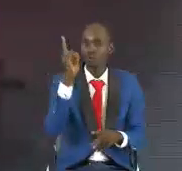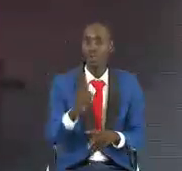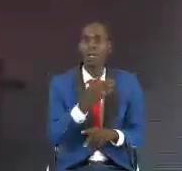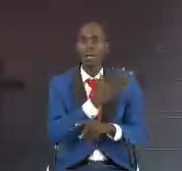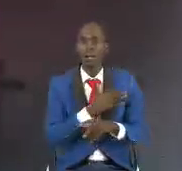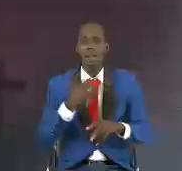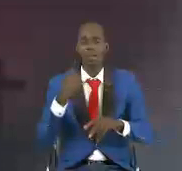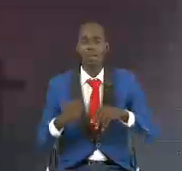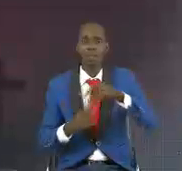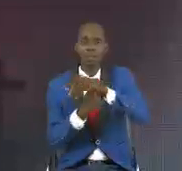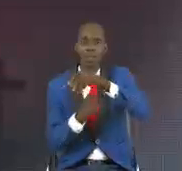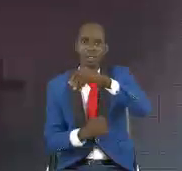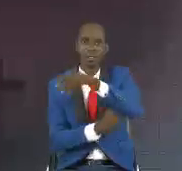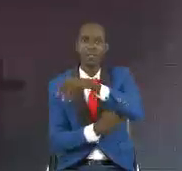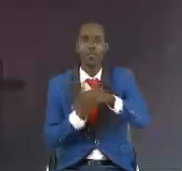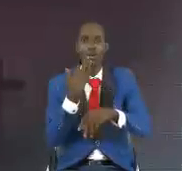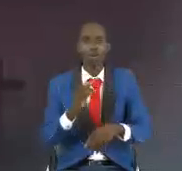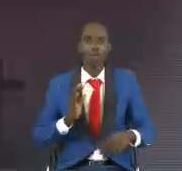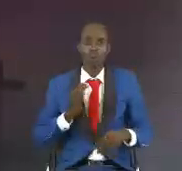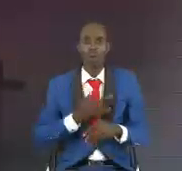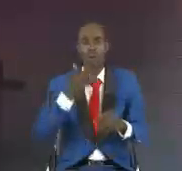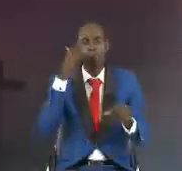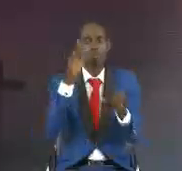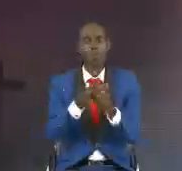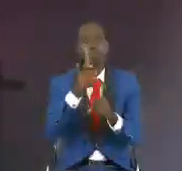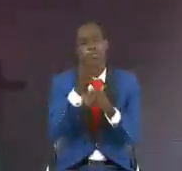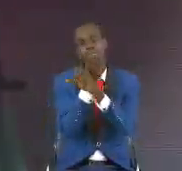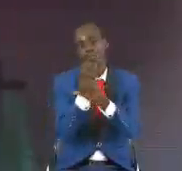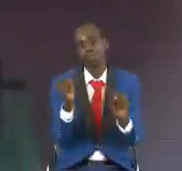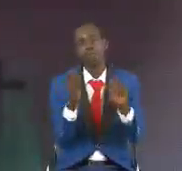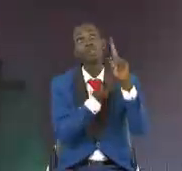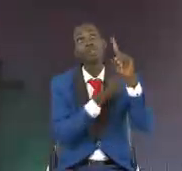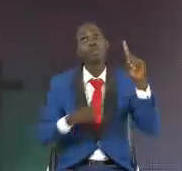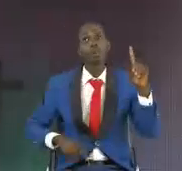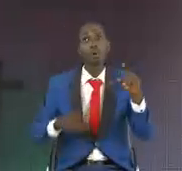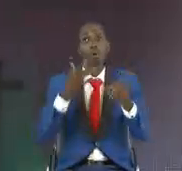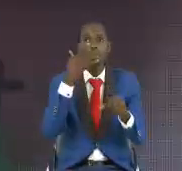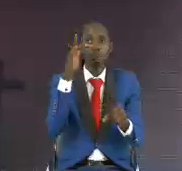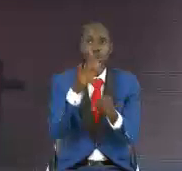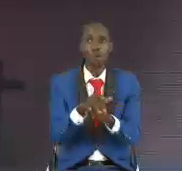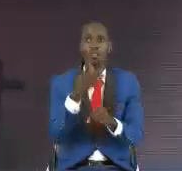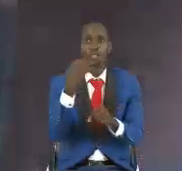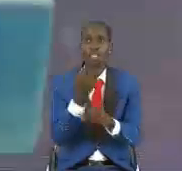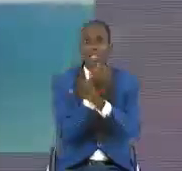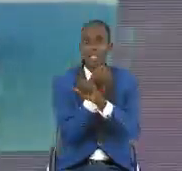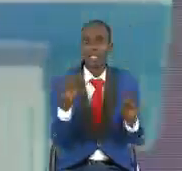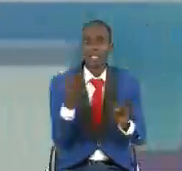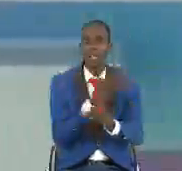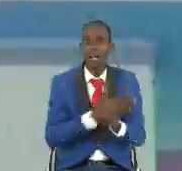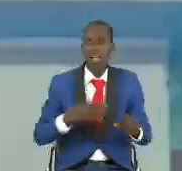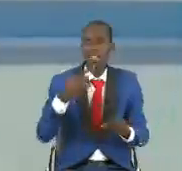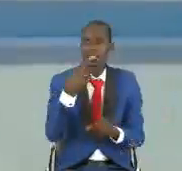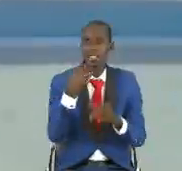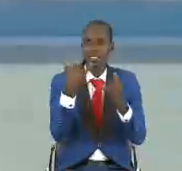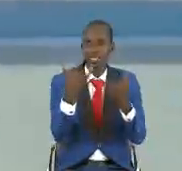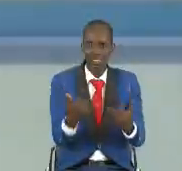Redemption that is promised. The Lord promised the redemption. And he says, now,